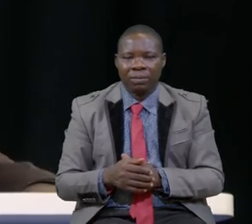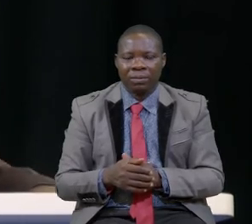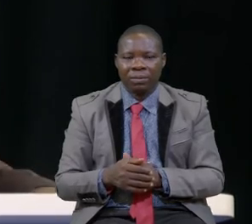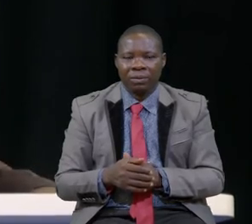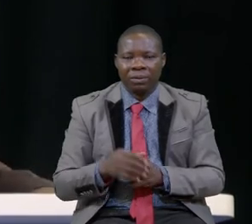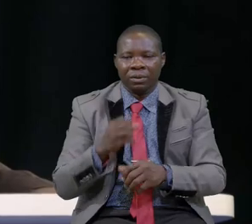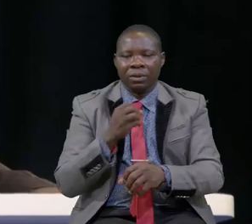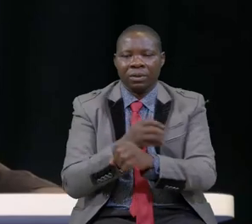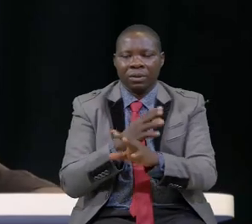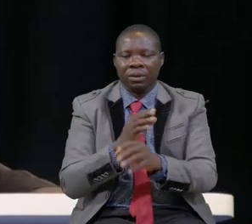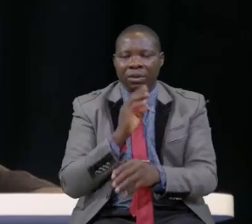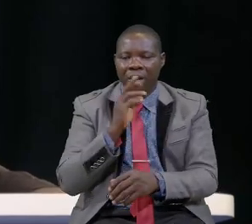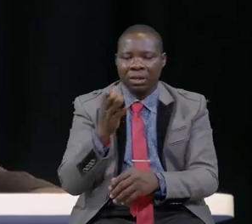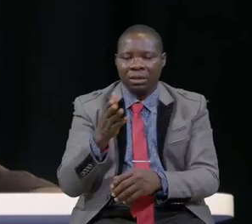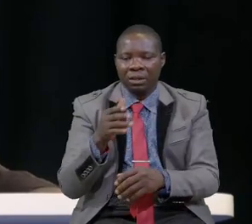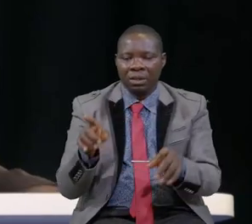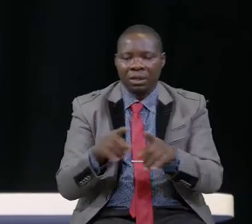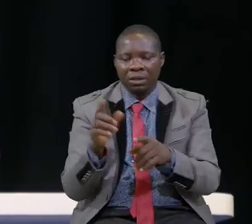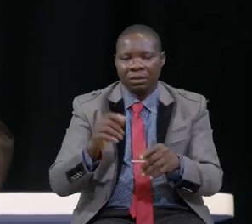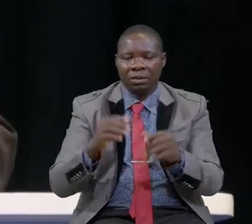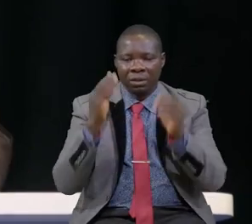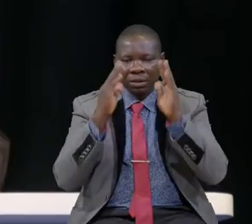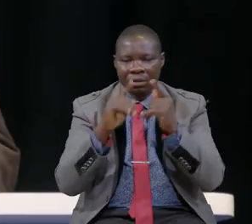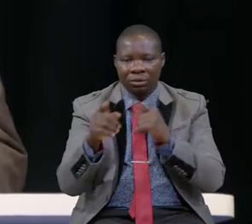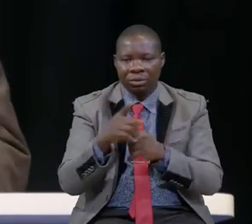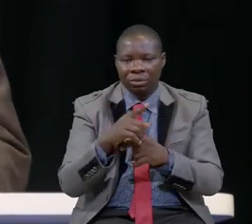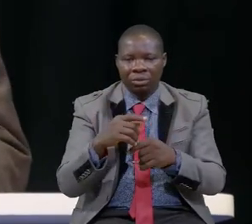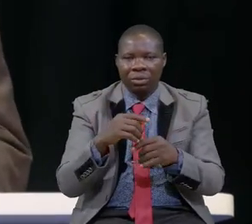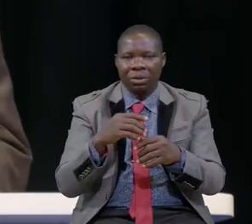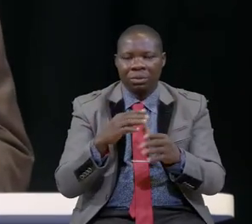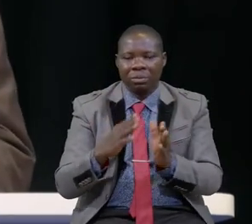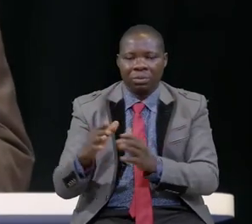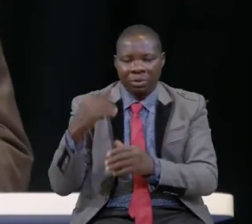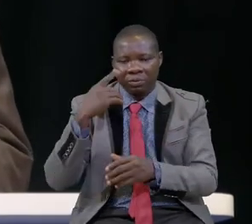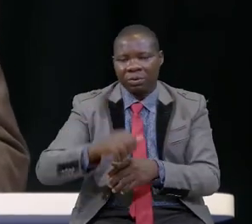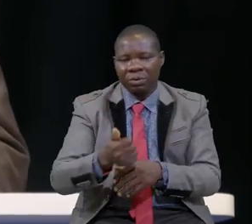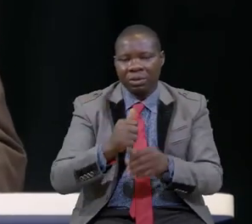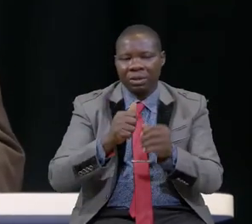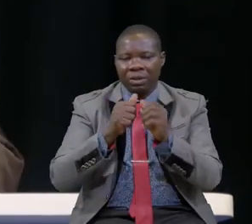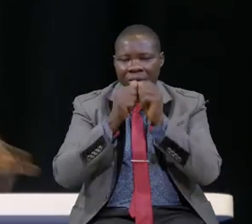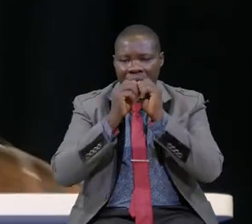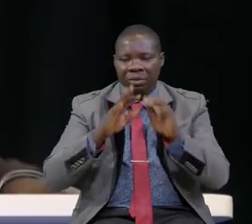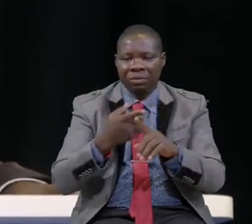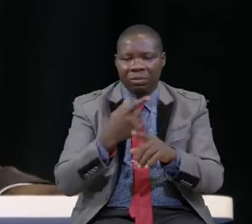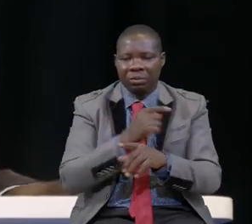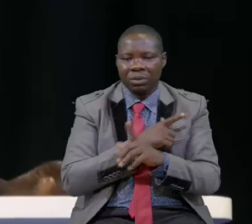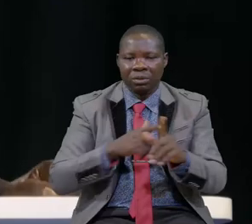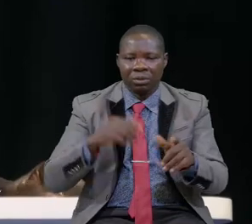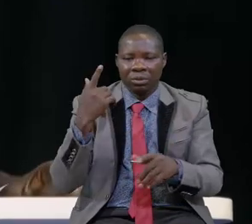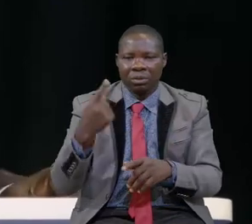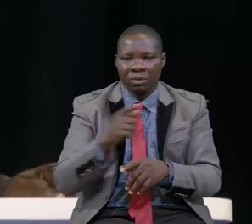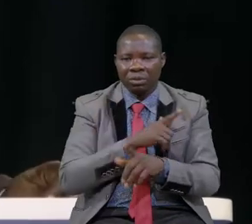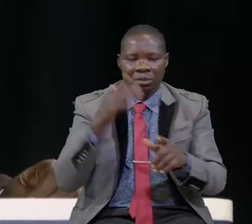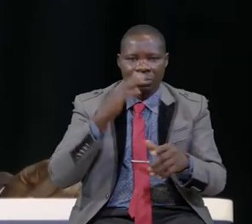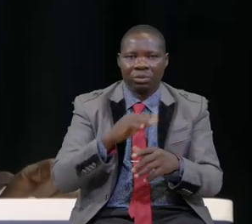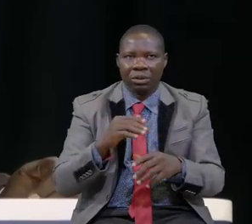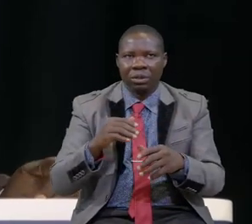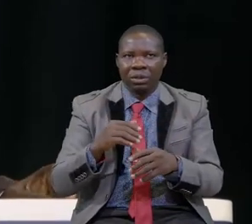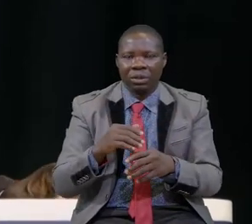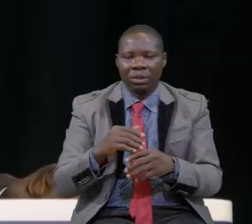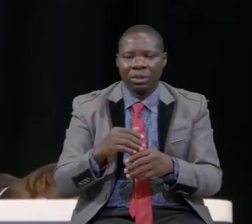Get set for further blessing from the Lord. The Lord is going to meet all your need. He has met